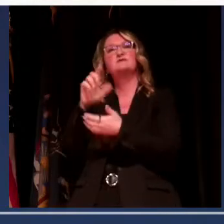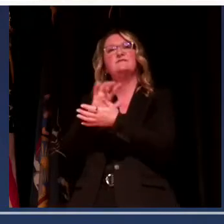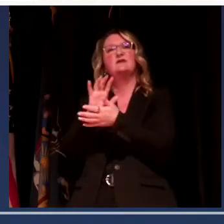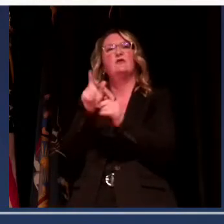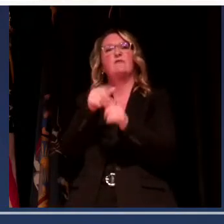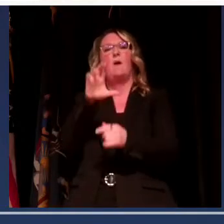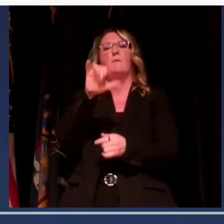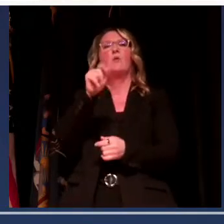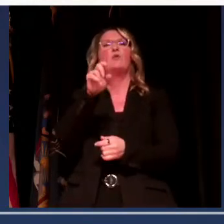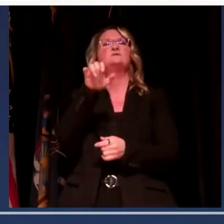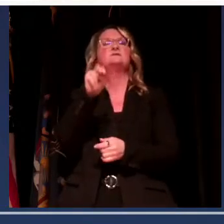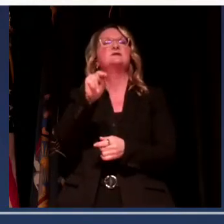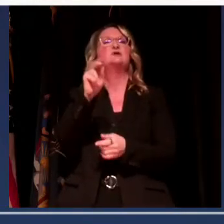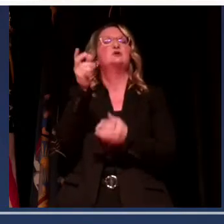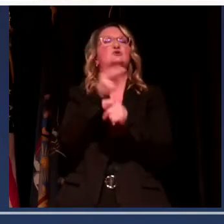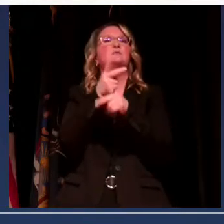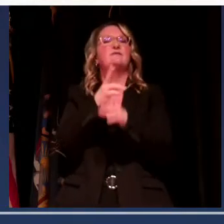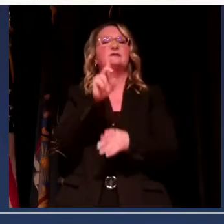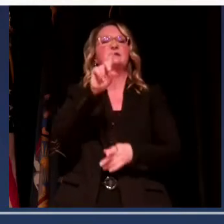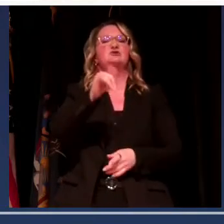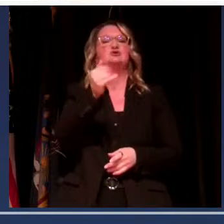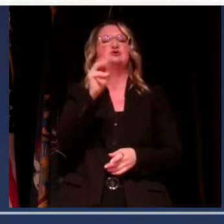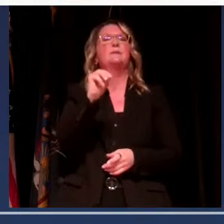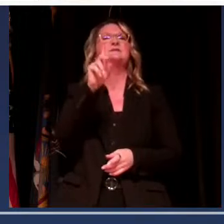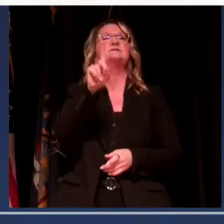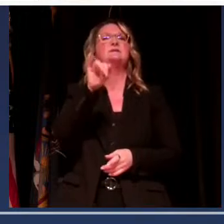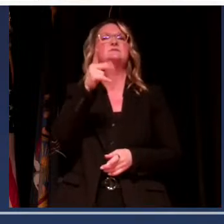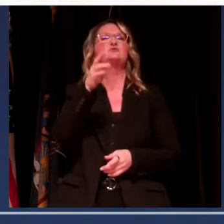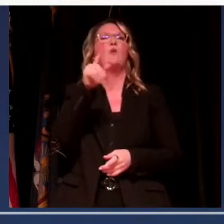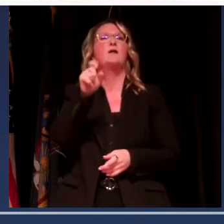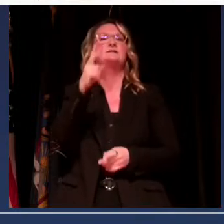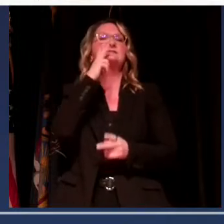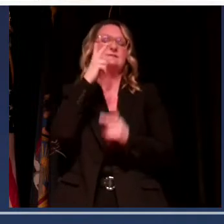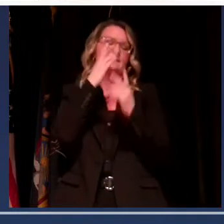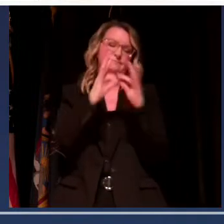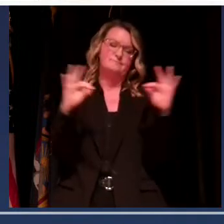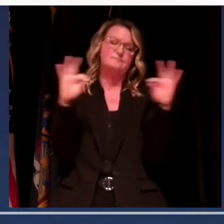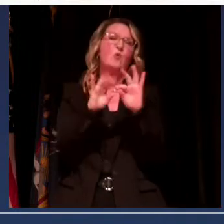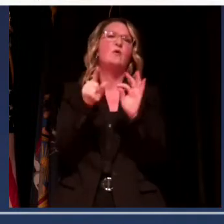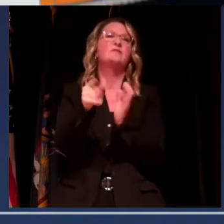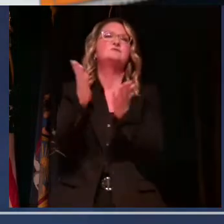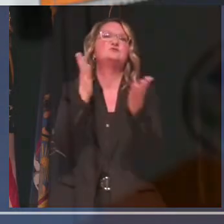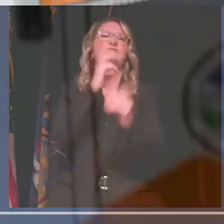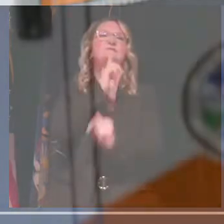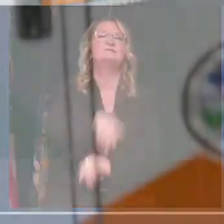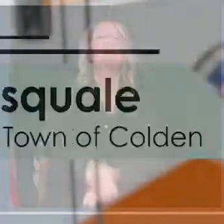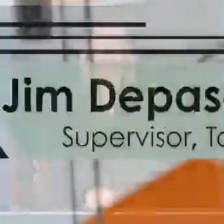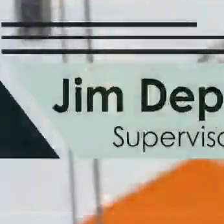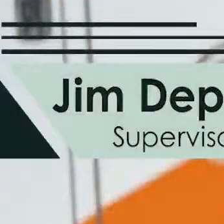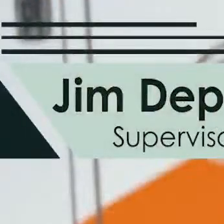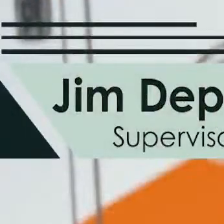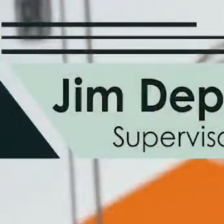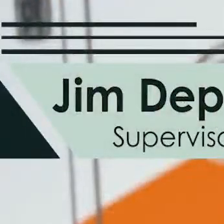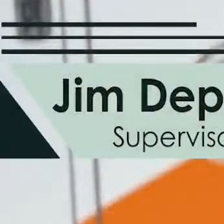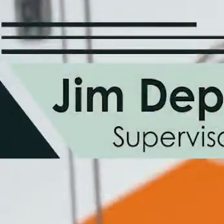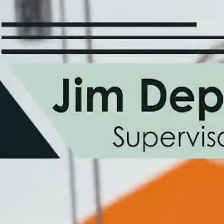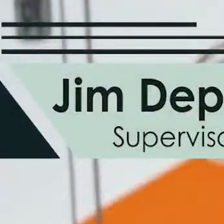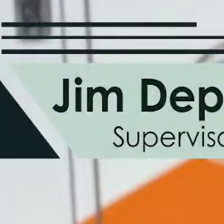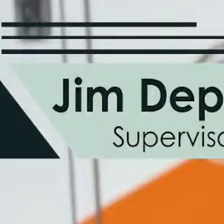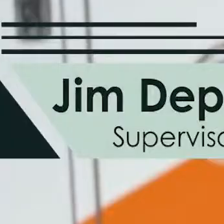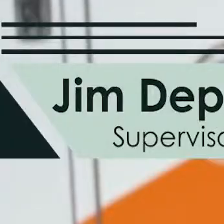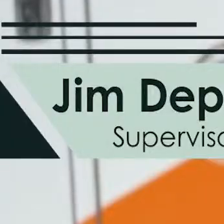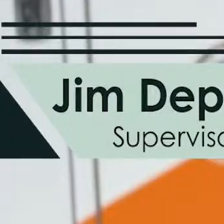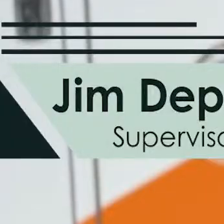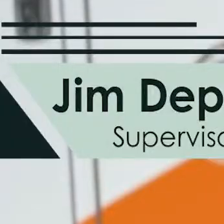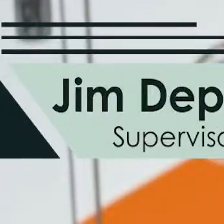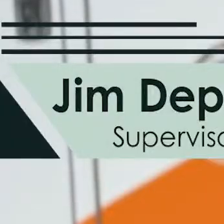Colden Supervisor Jim DePasquale to see how important this service is. Hi, I'm Jim DePasquale, Supervisor